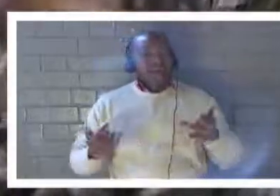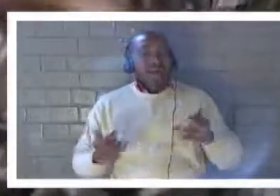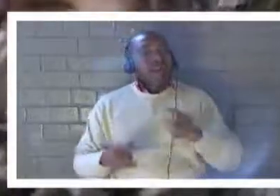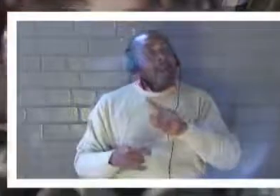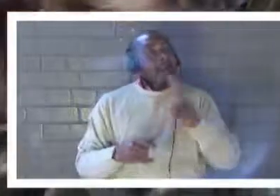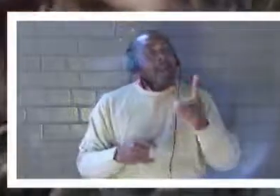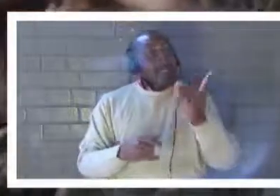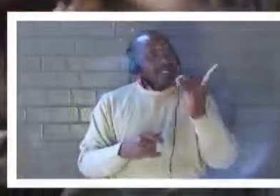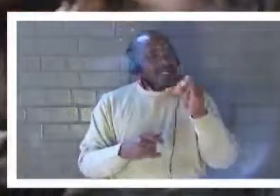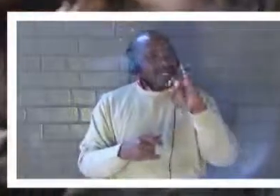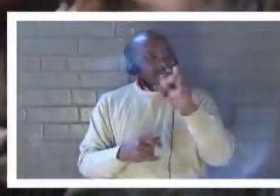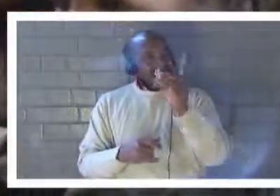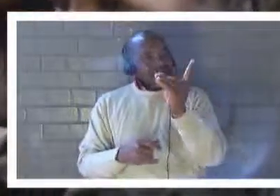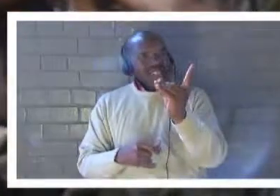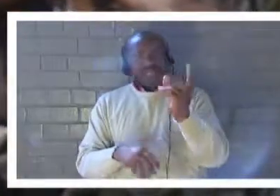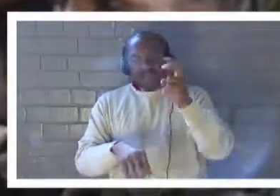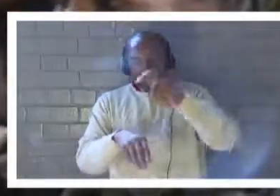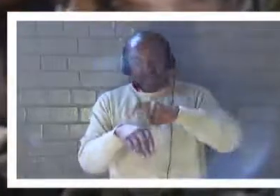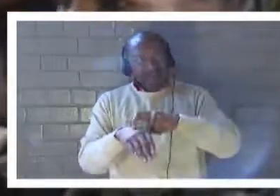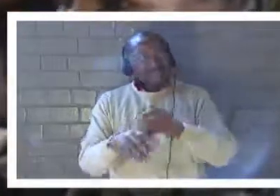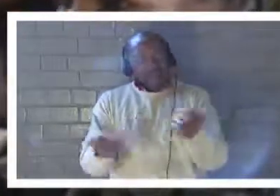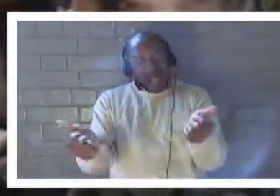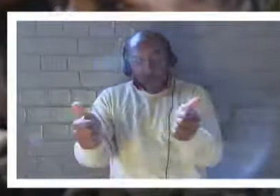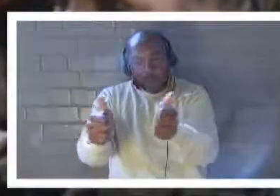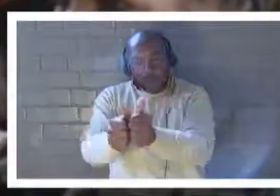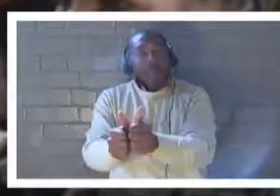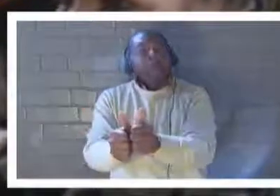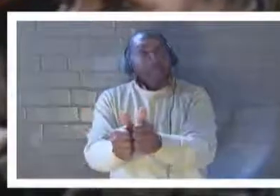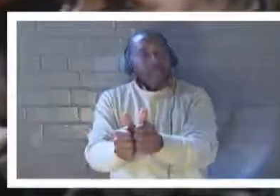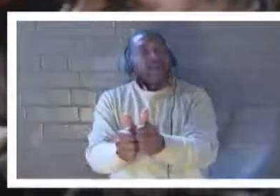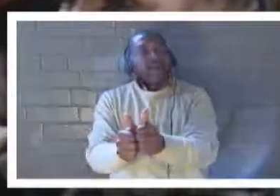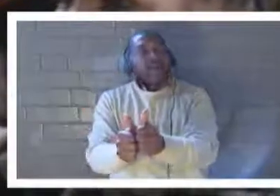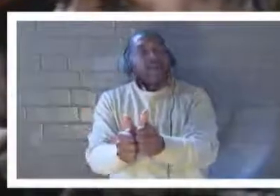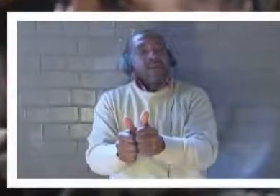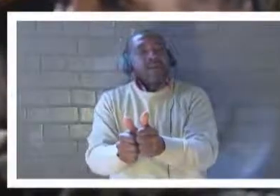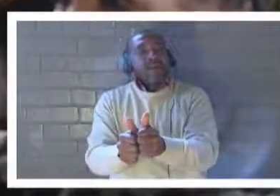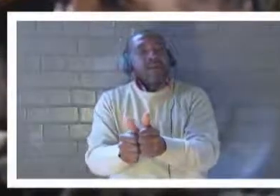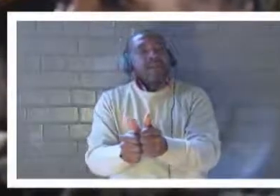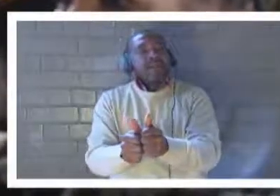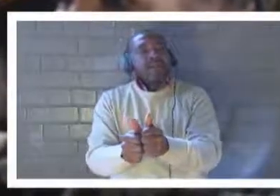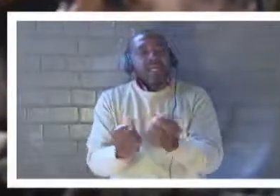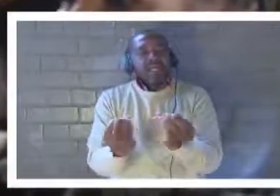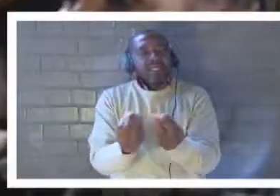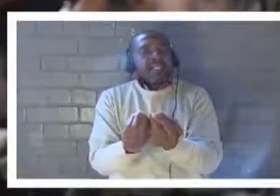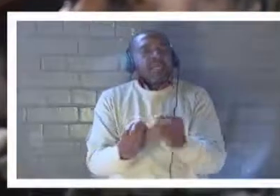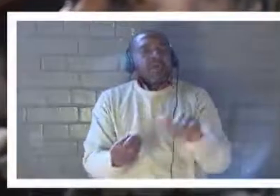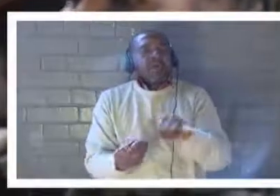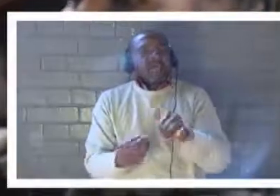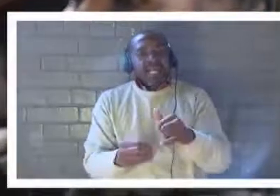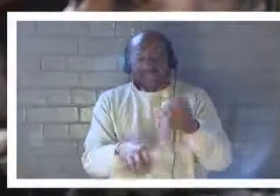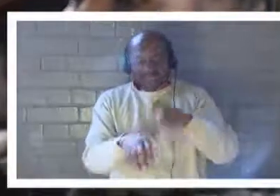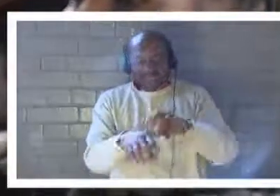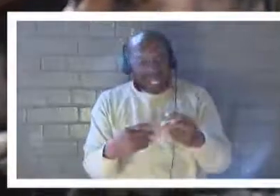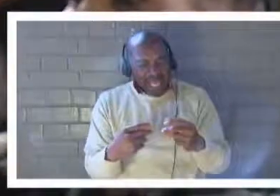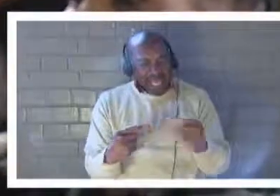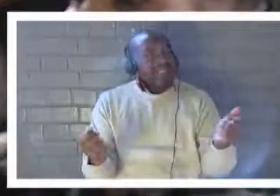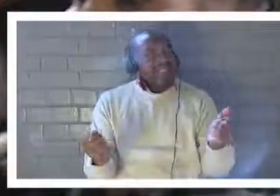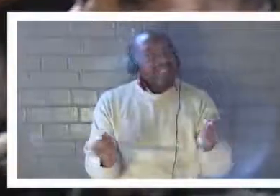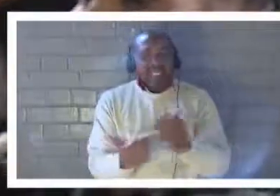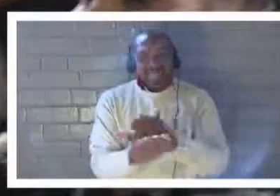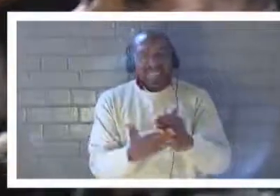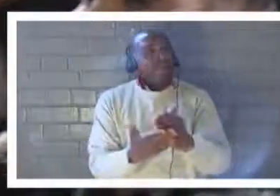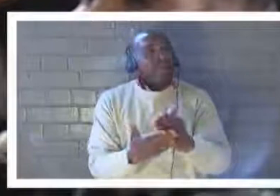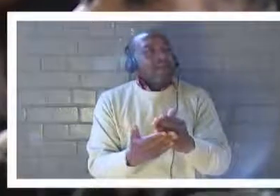two, urgency and emergency, where you find that an emergency is treated like an urgency. I mean, if there is a burst pipe in a